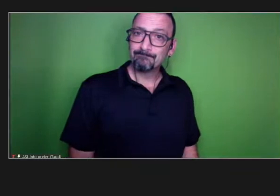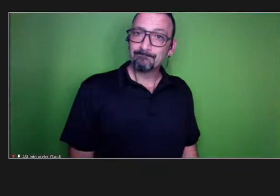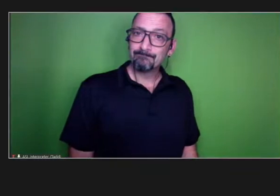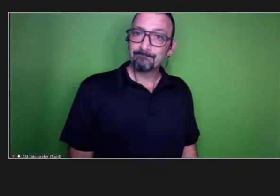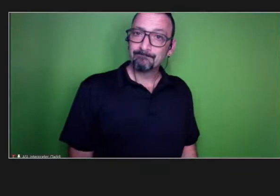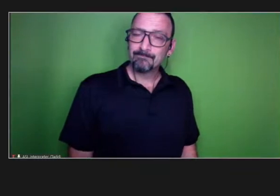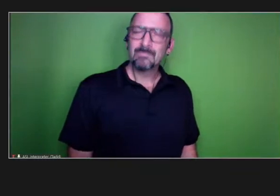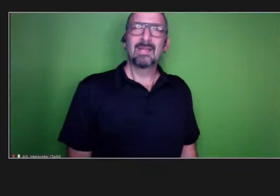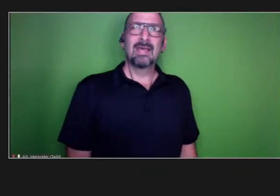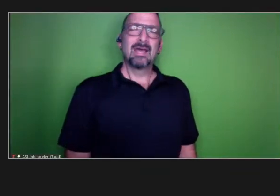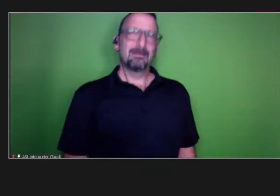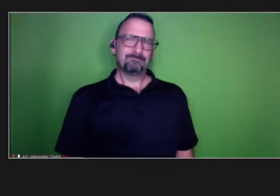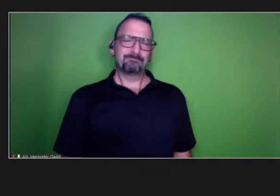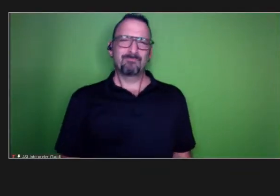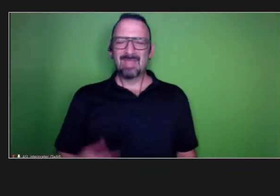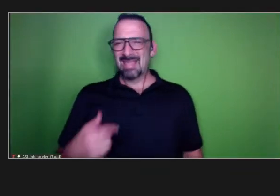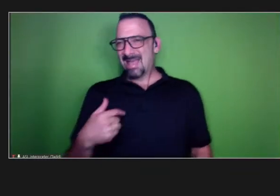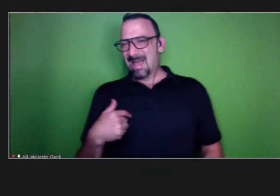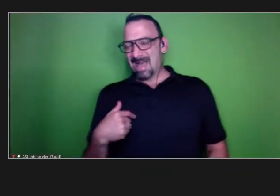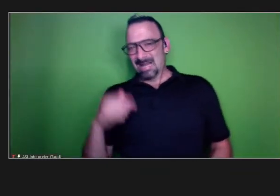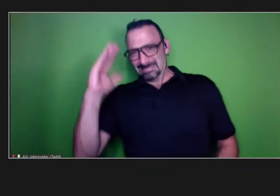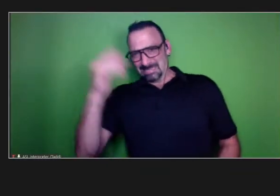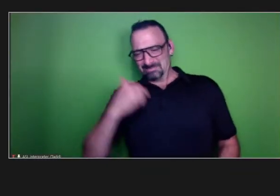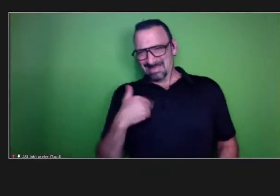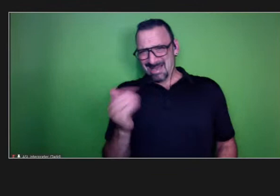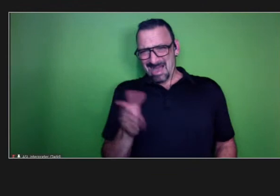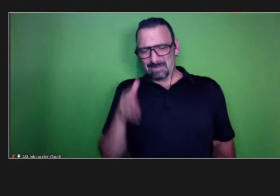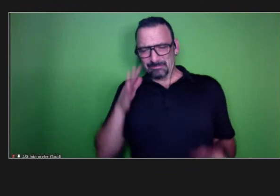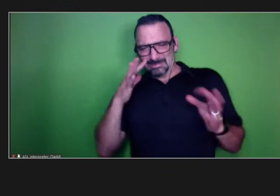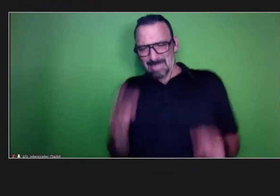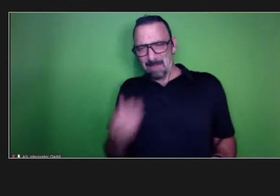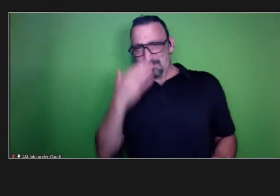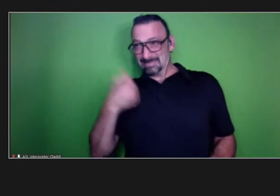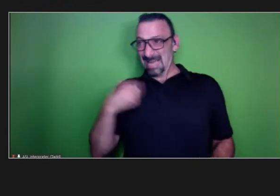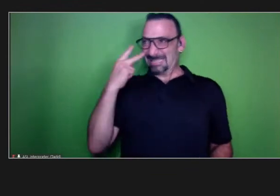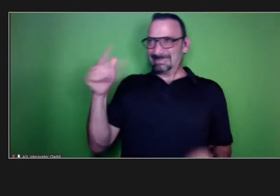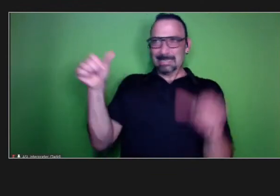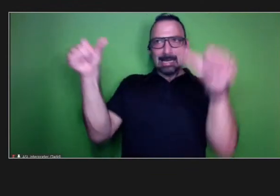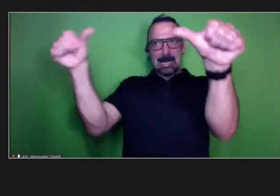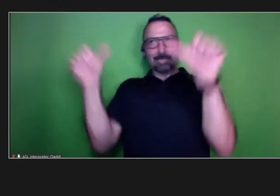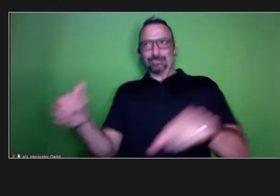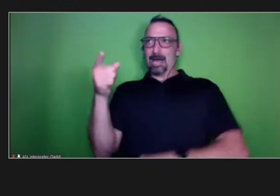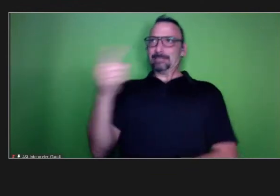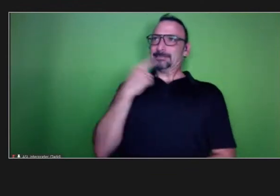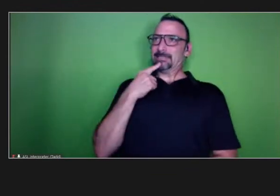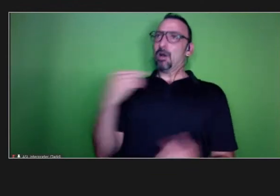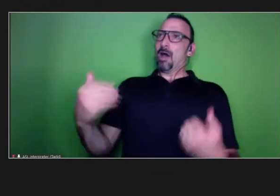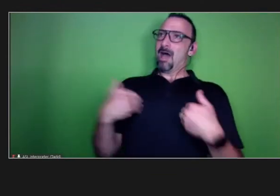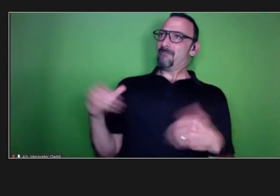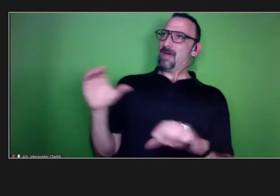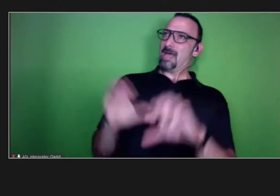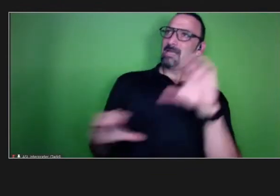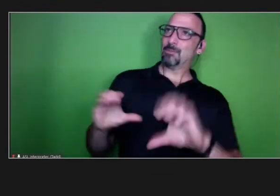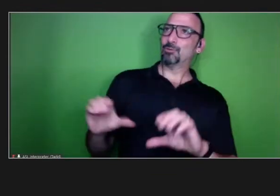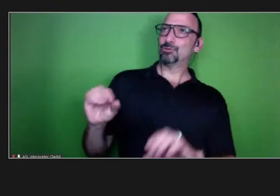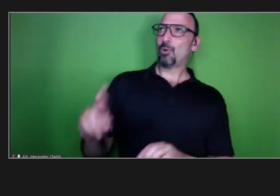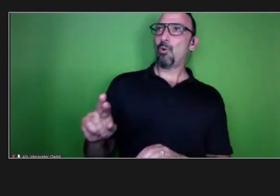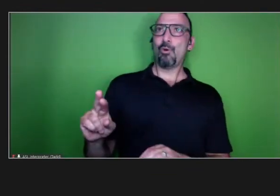I guess I just don't ever make decisions based on whether there's a sign saying that there are chemicals or unreinforced masonry in the